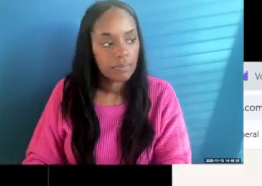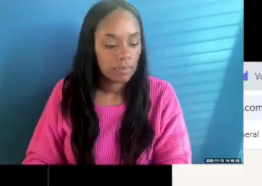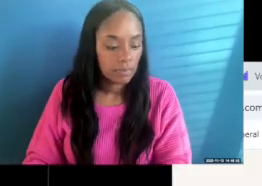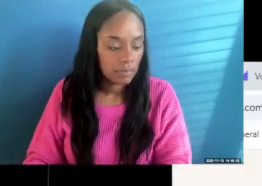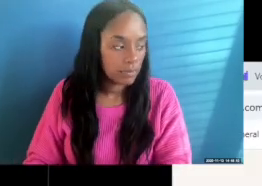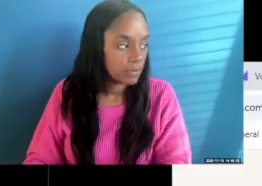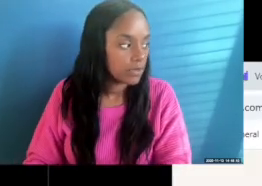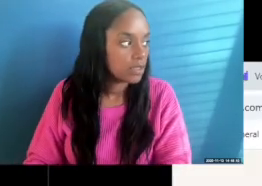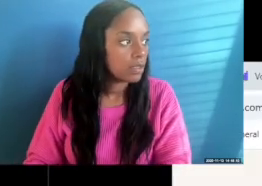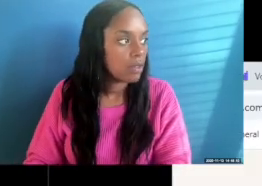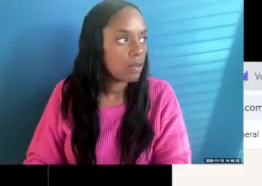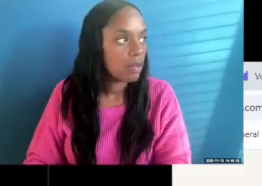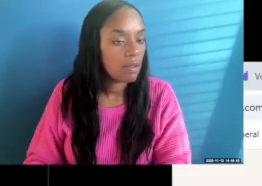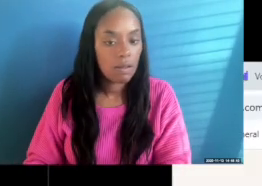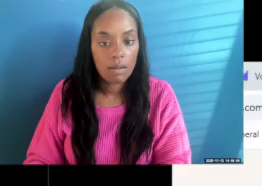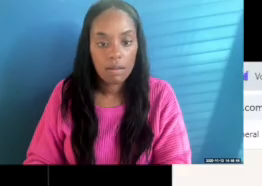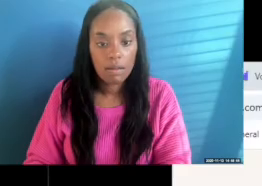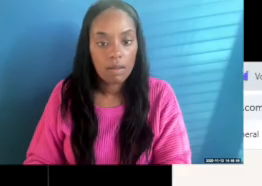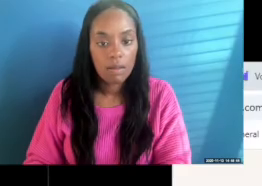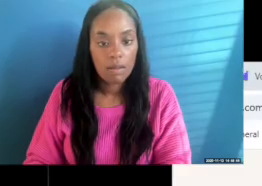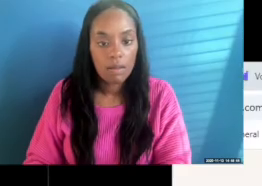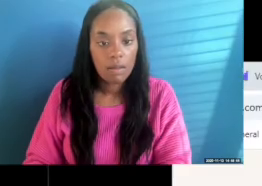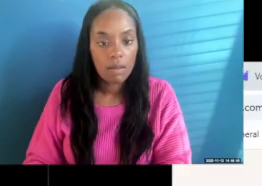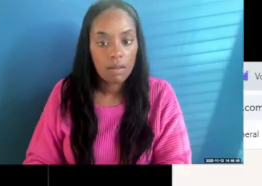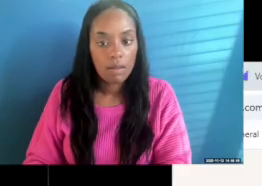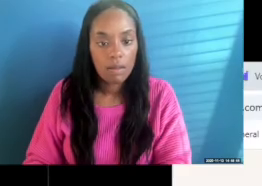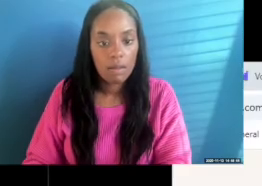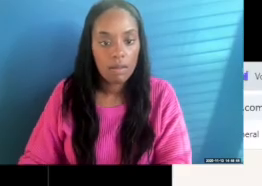Okay, we have some folks in the room who've been waiting for a while.